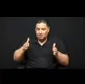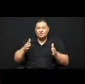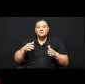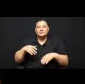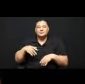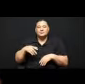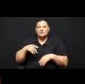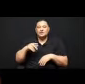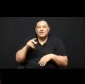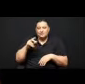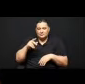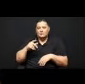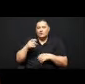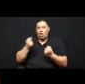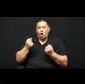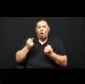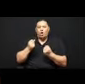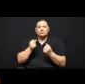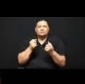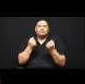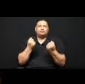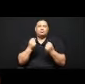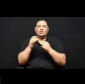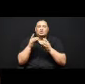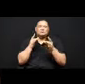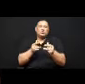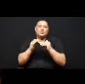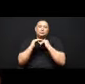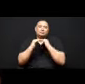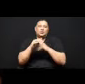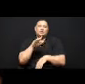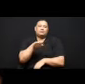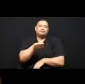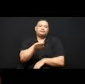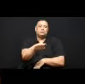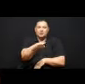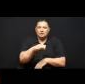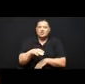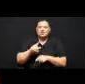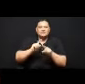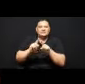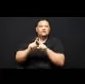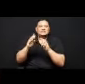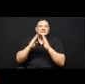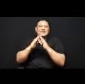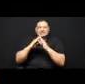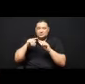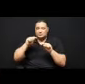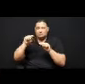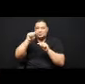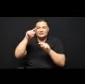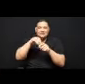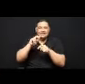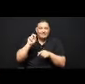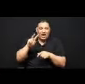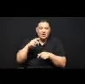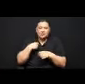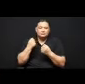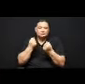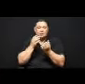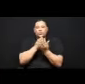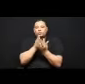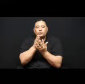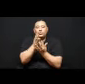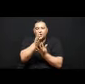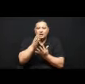Lovelock, Winnemucca, Battle Mountain, Basin, and Range. I'm riding through it, and it's riding through me. The scars are